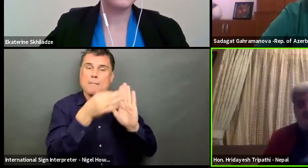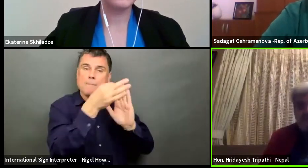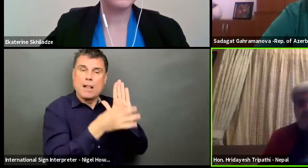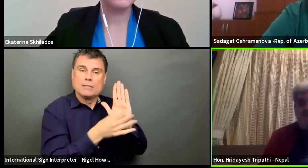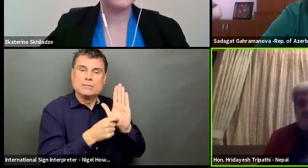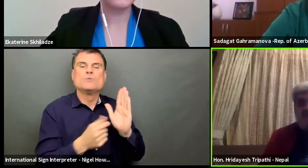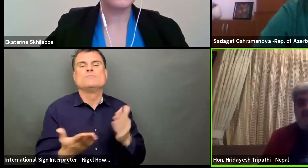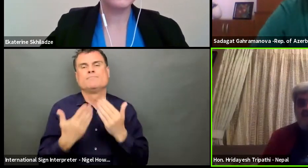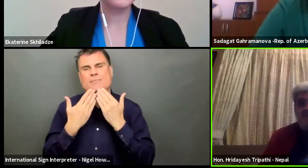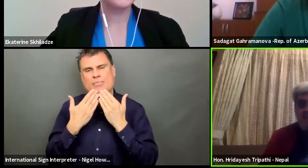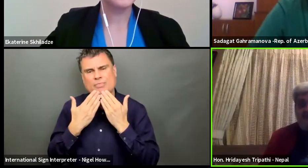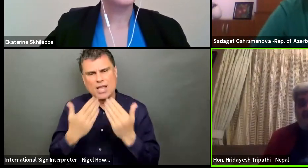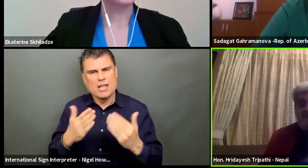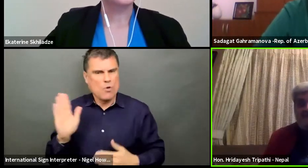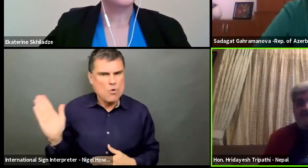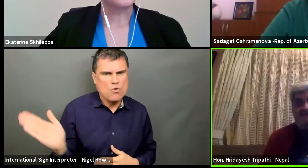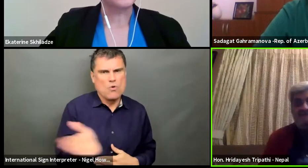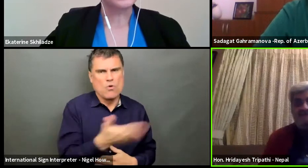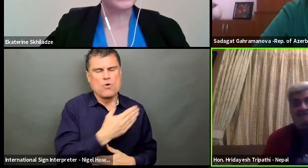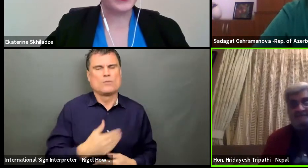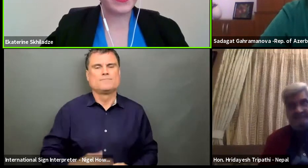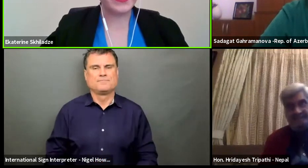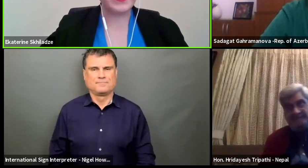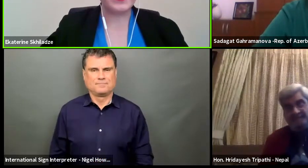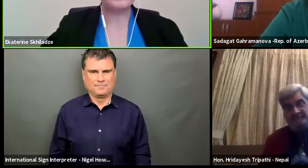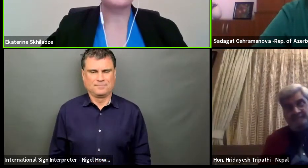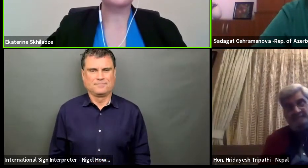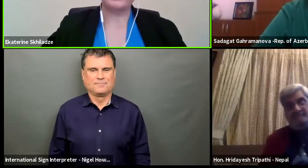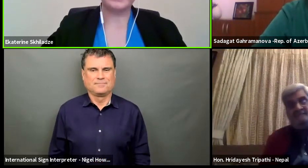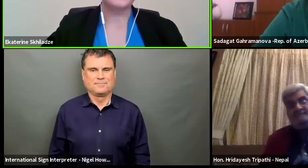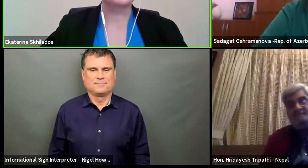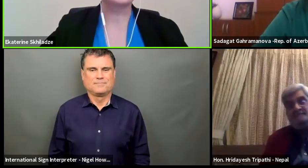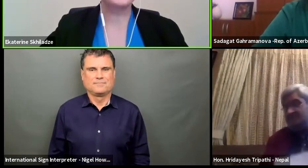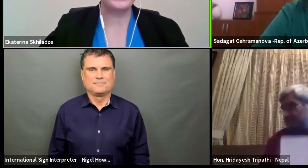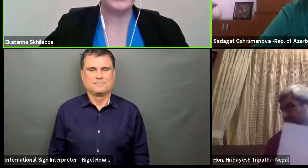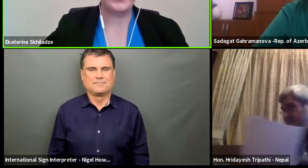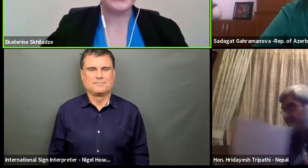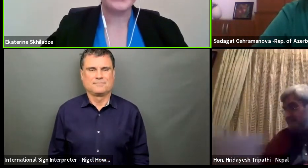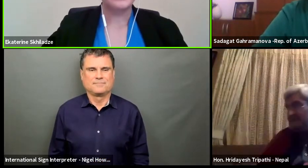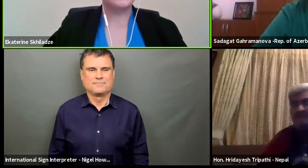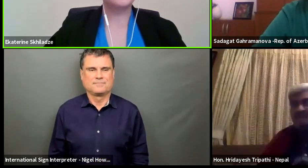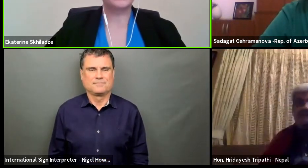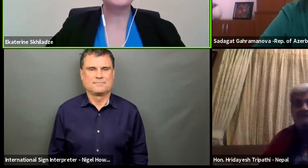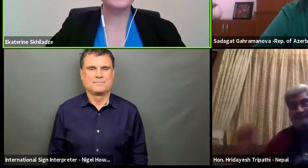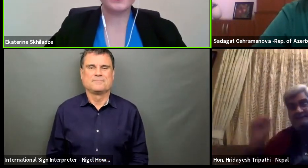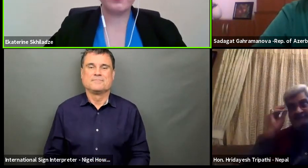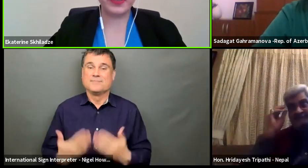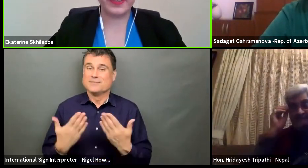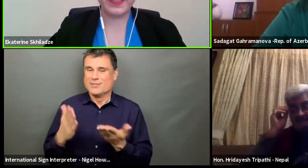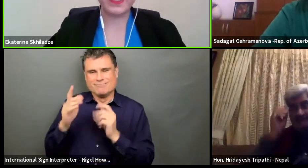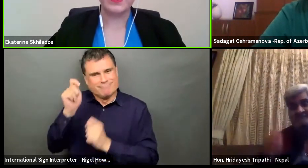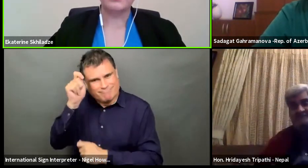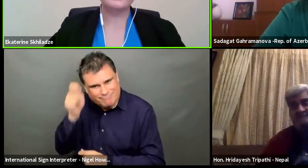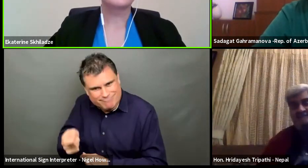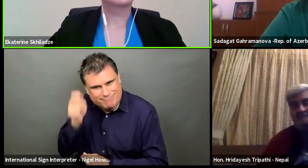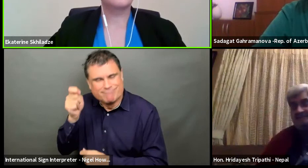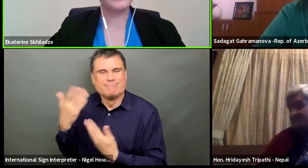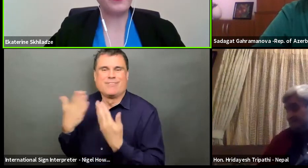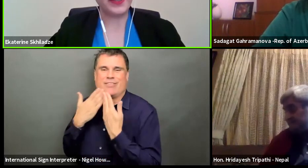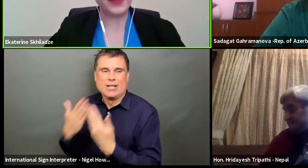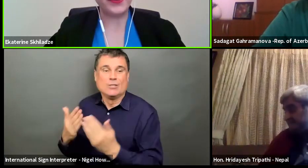Thanks all participants. Thank you very much. Your Excellency, Mr. Tripathi, thank you very much. And our next speaker is